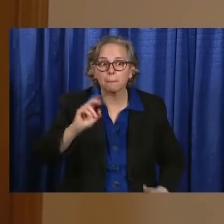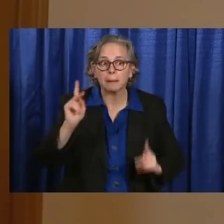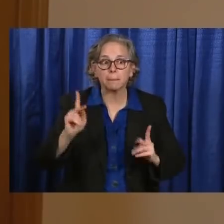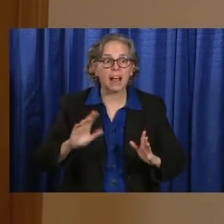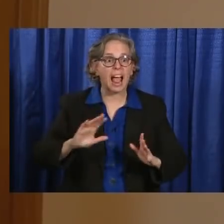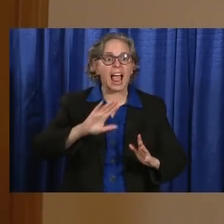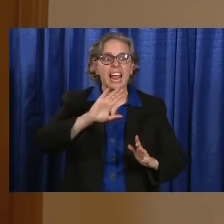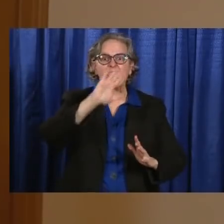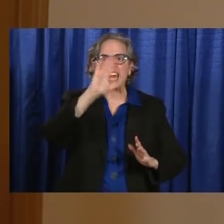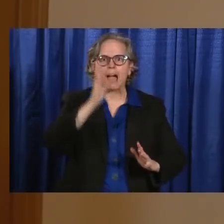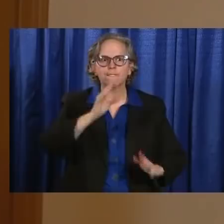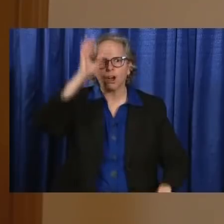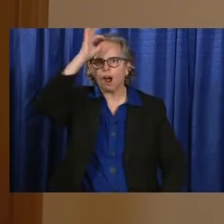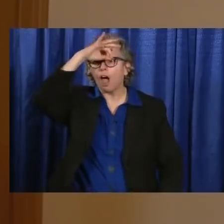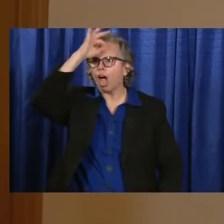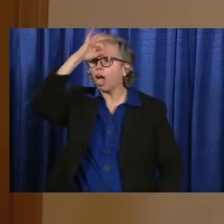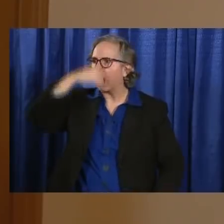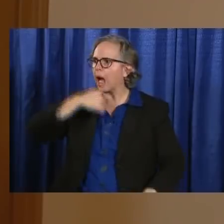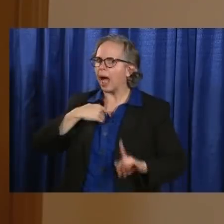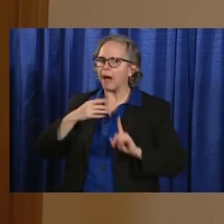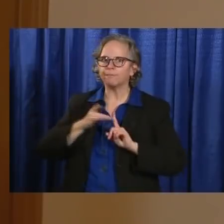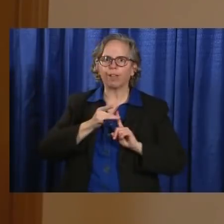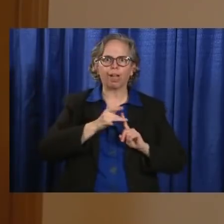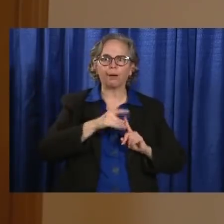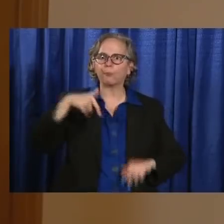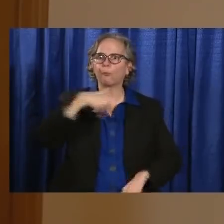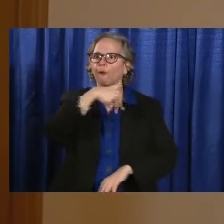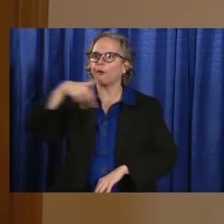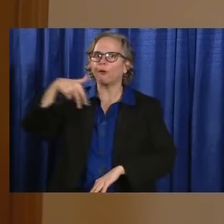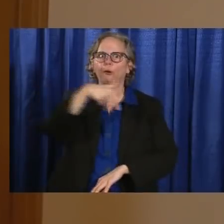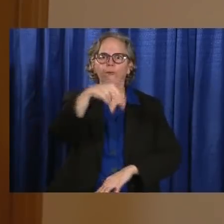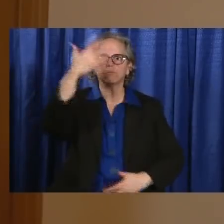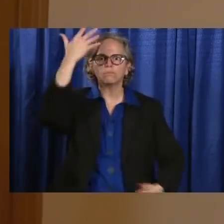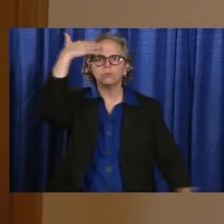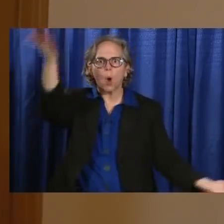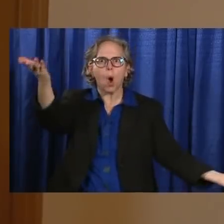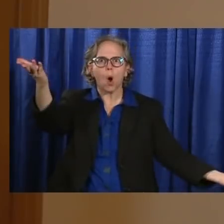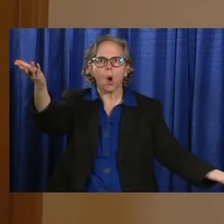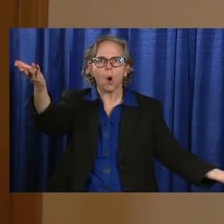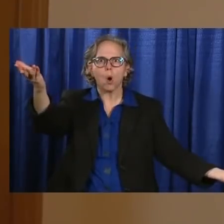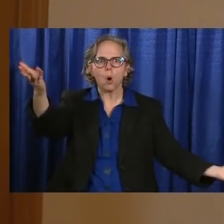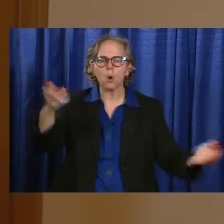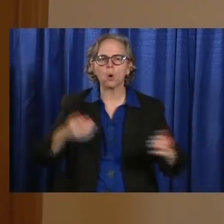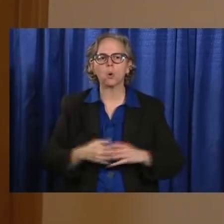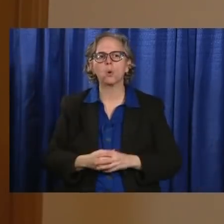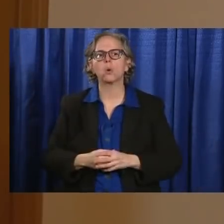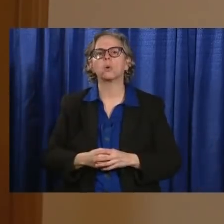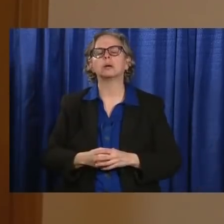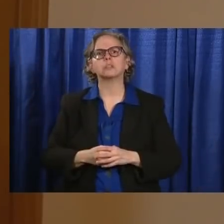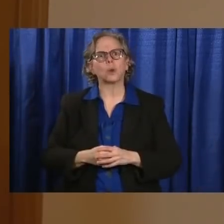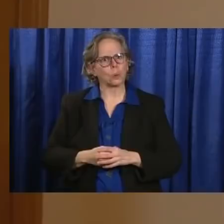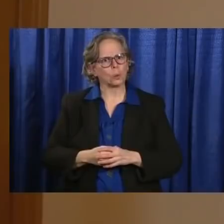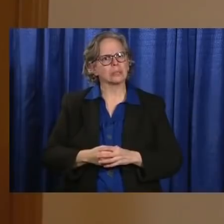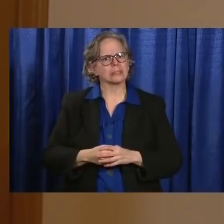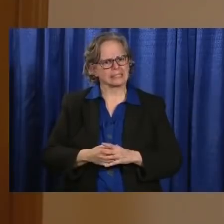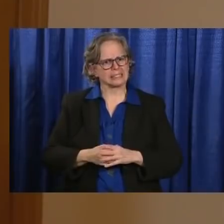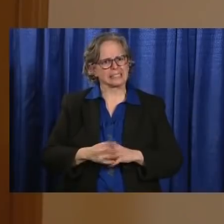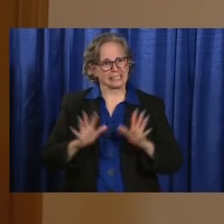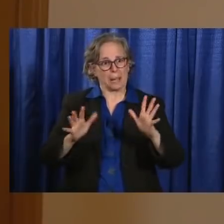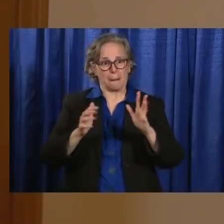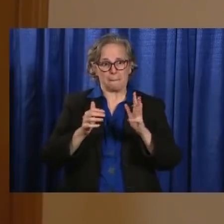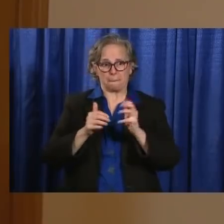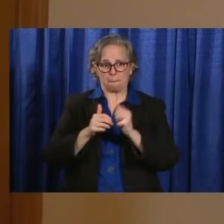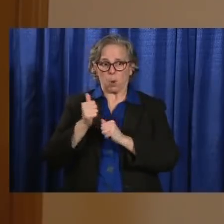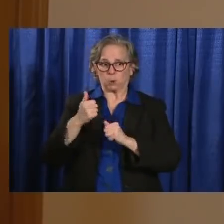it's those of us before we get sick. Remember, a number of us will get very sick, stay at home, but won't be